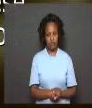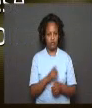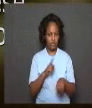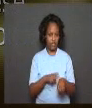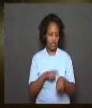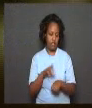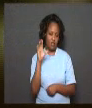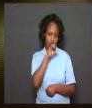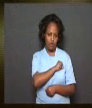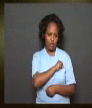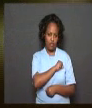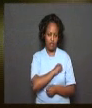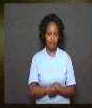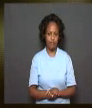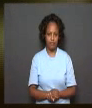Time's up!